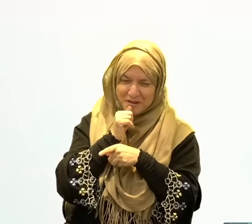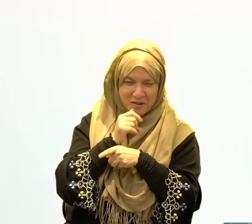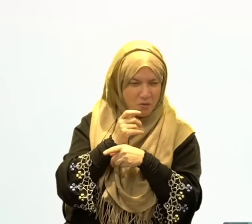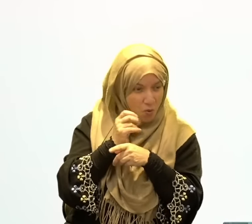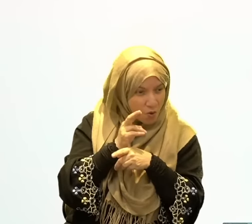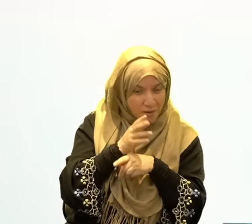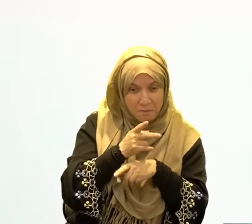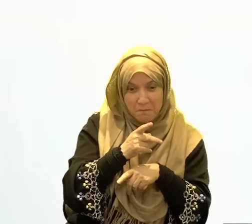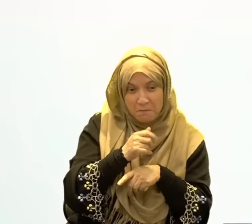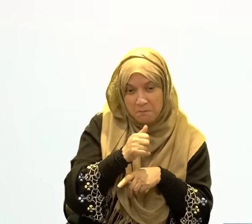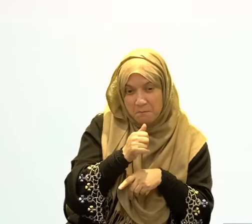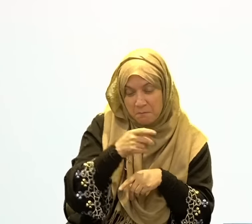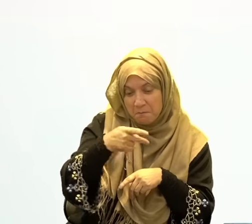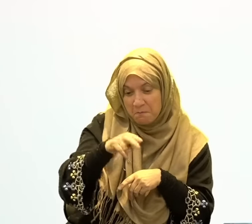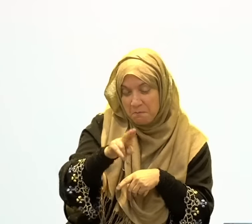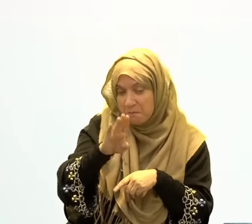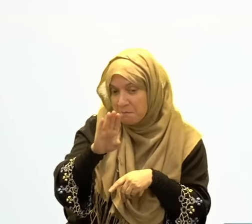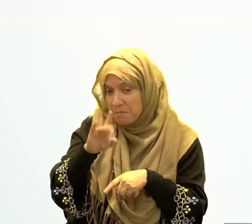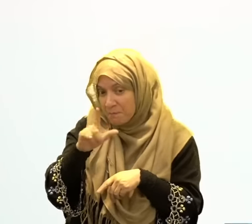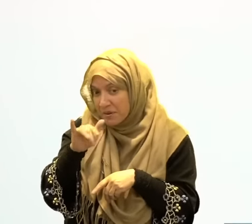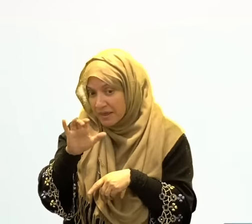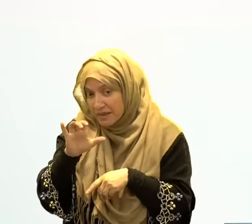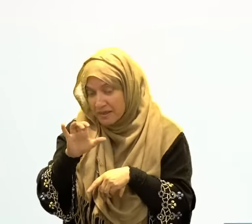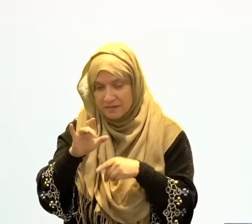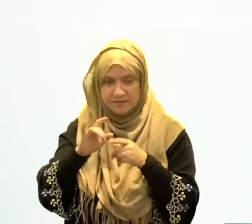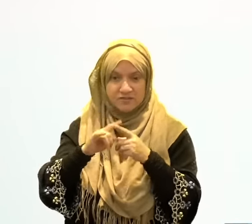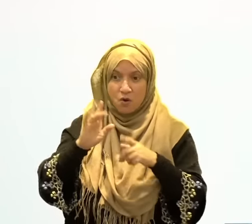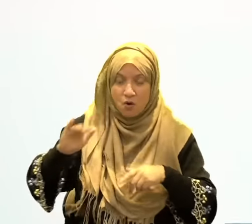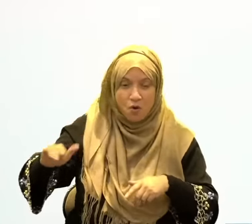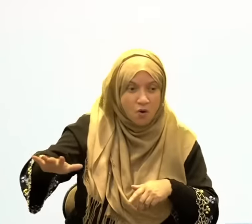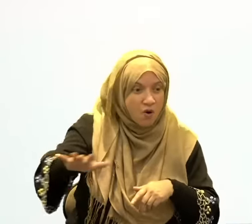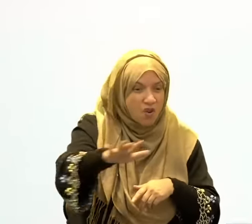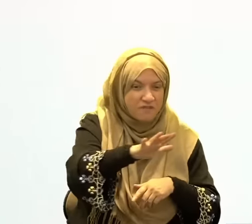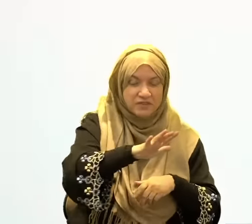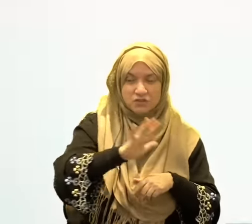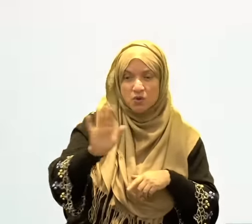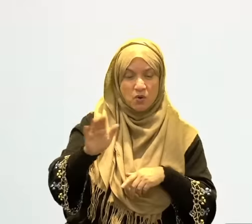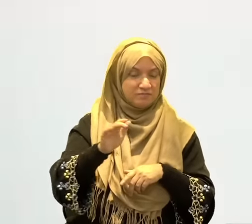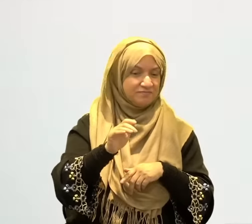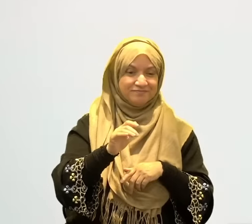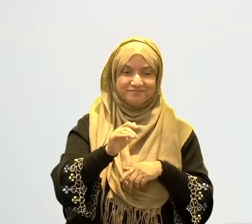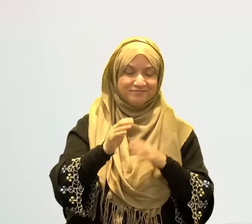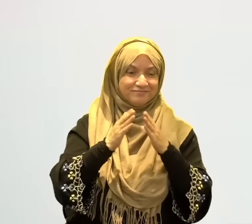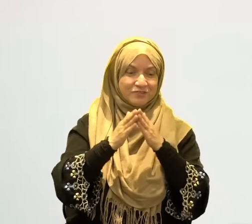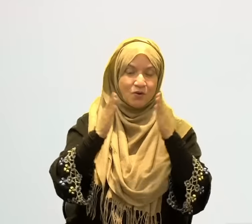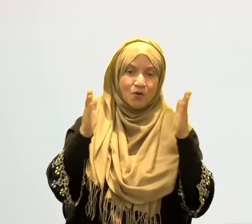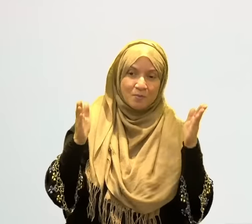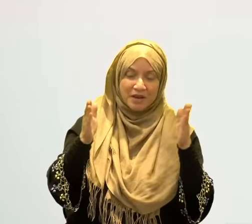ones. Allahumma ameen. Aqulu qawli hadha wa astaghfirullah li wa lakum wa li sa'il muslimin fastaghfiru innahu al-ghafur rahim.